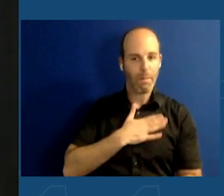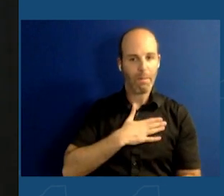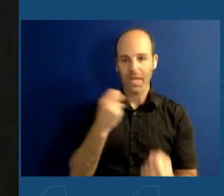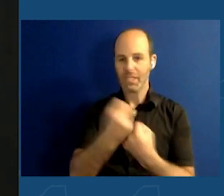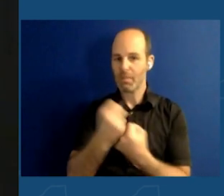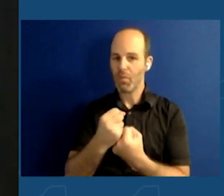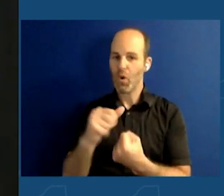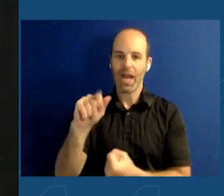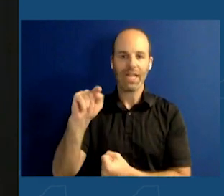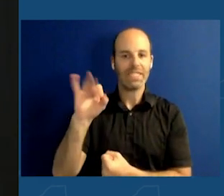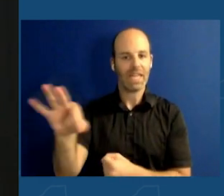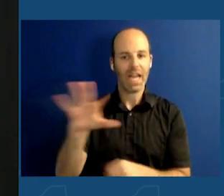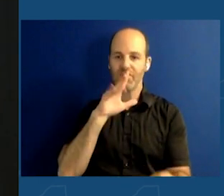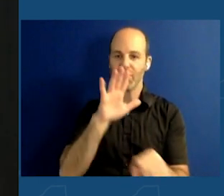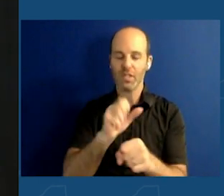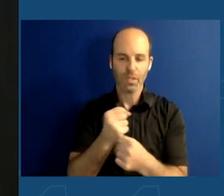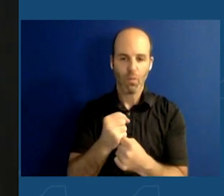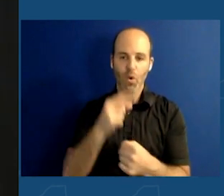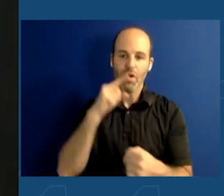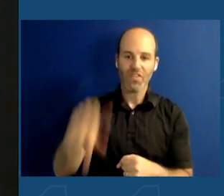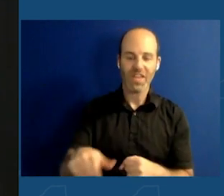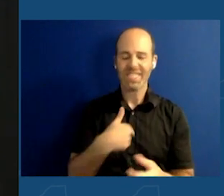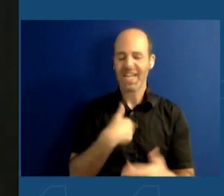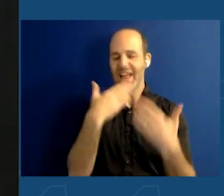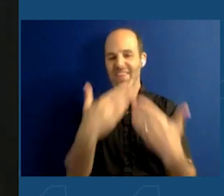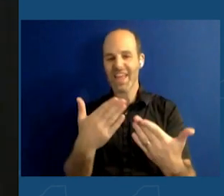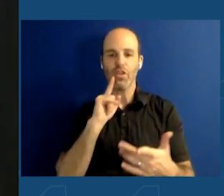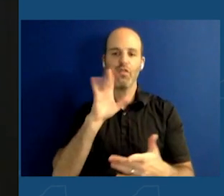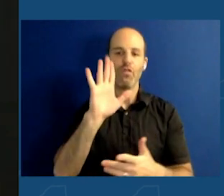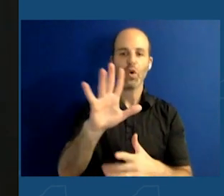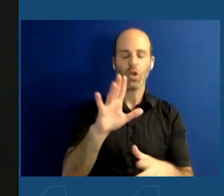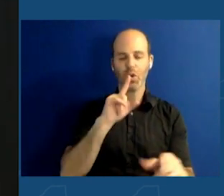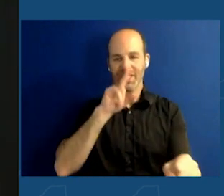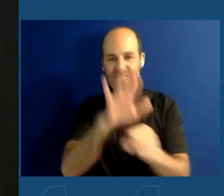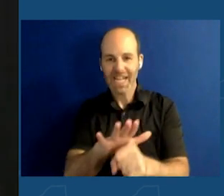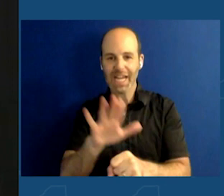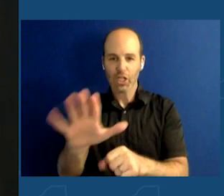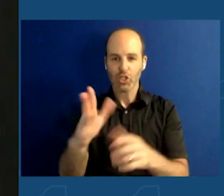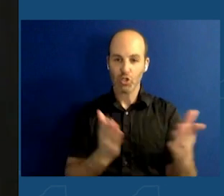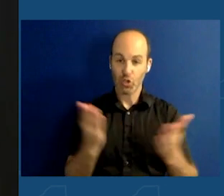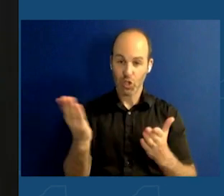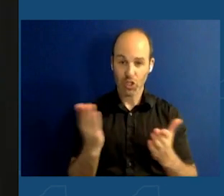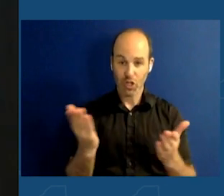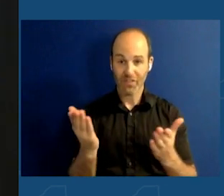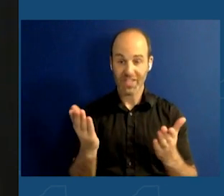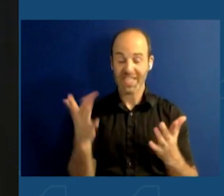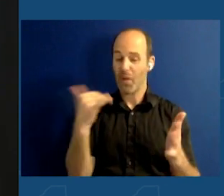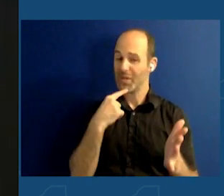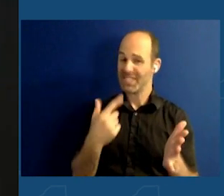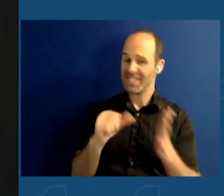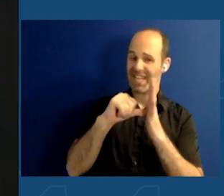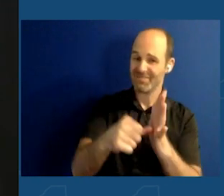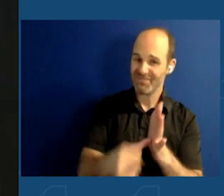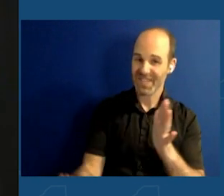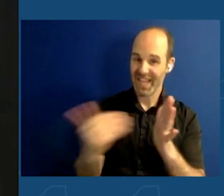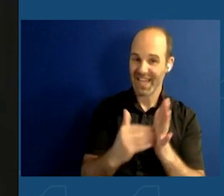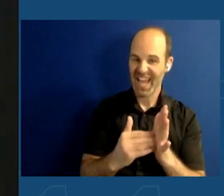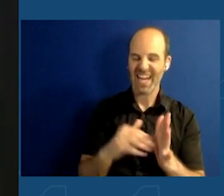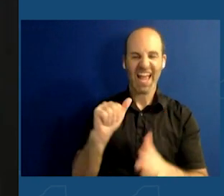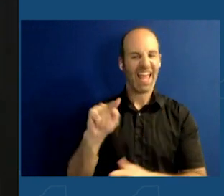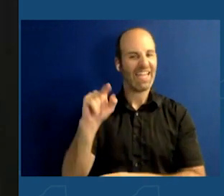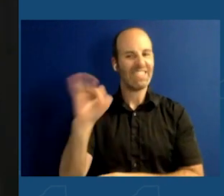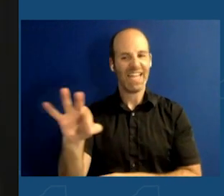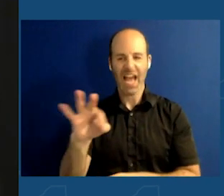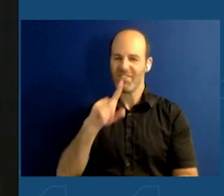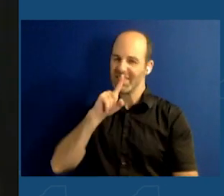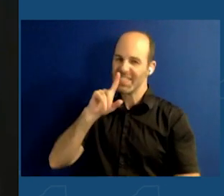for your dedication and service. And let me just say one last time, if I hadn't said enough, the men and women of ATF are committed to